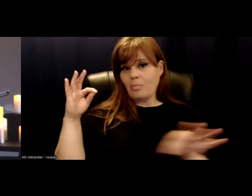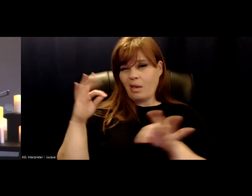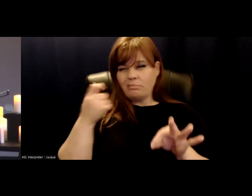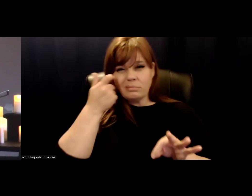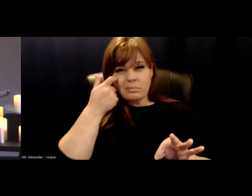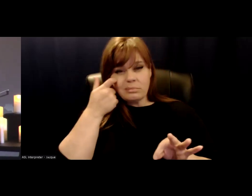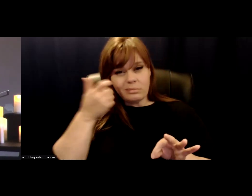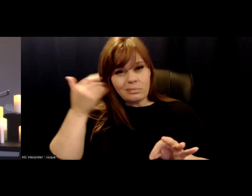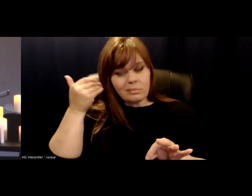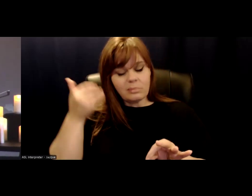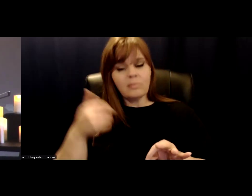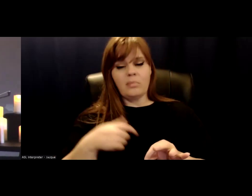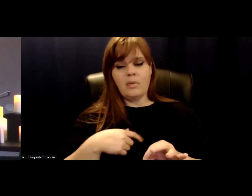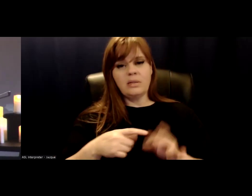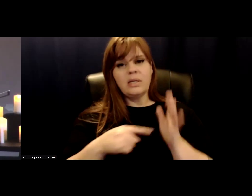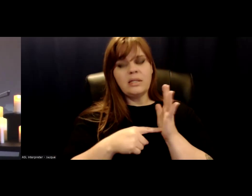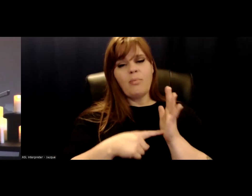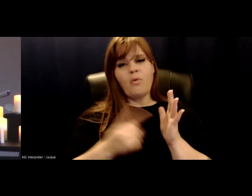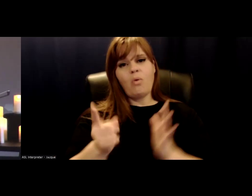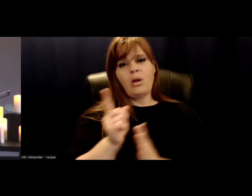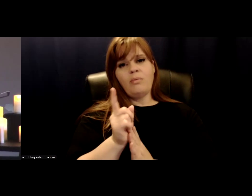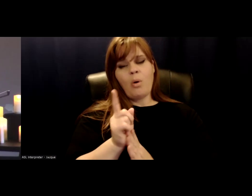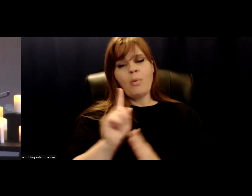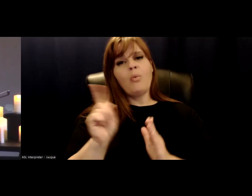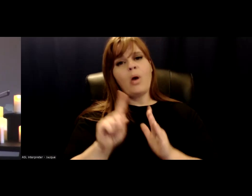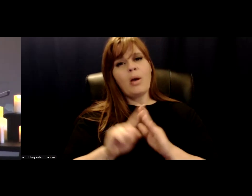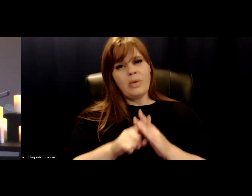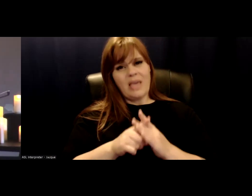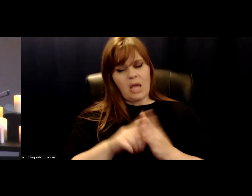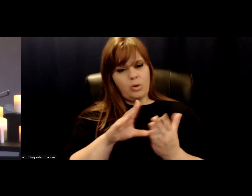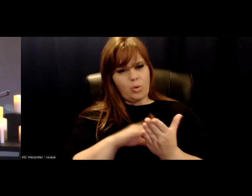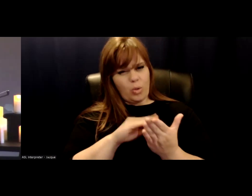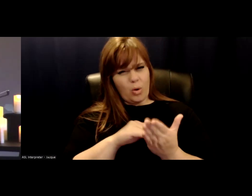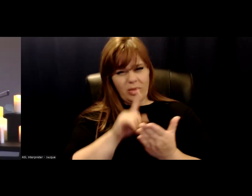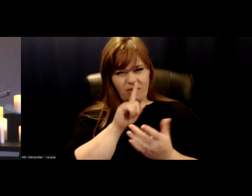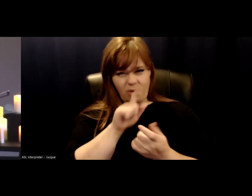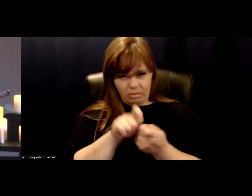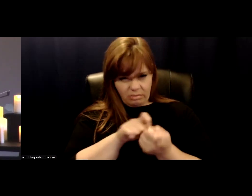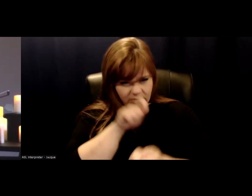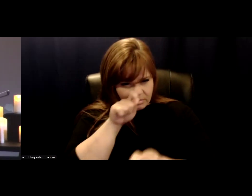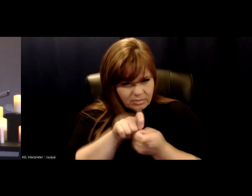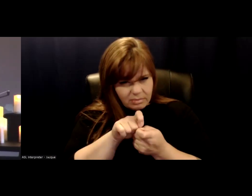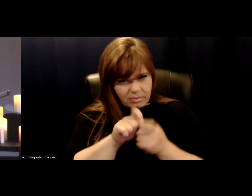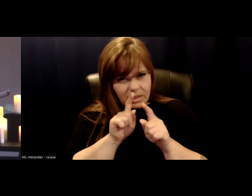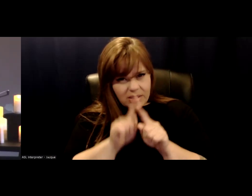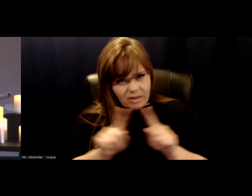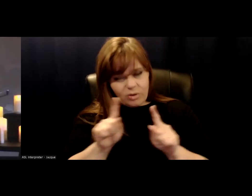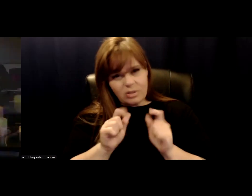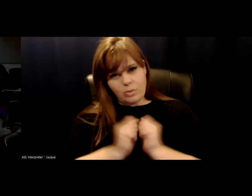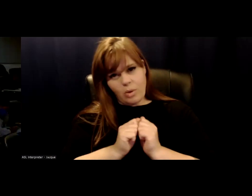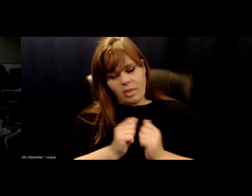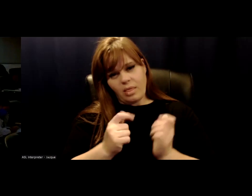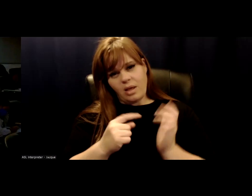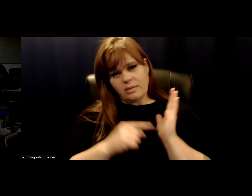one of the moments when I began to learn the granular differences in symptoms that can make a